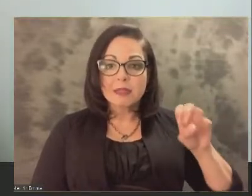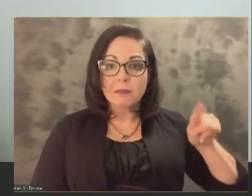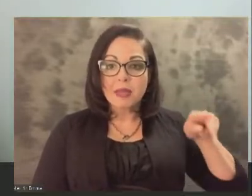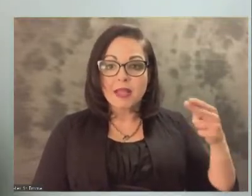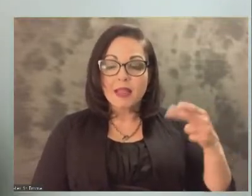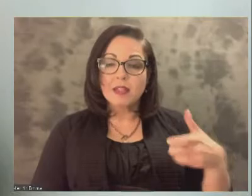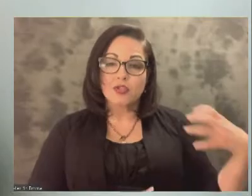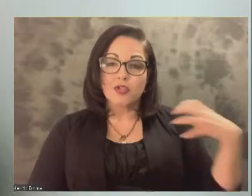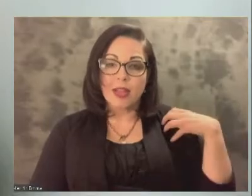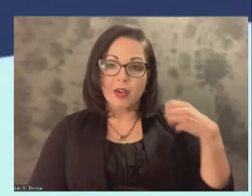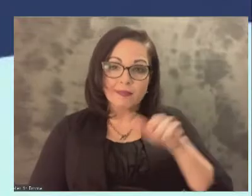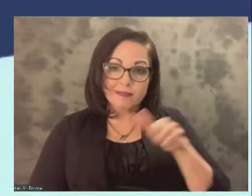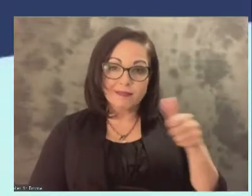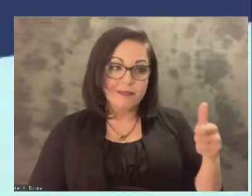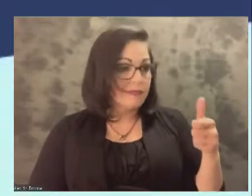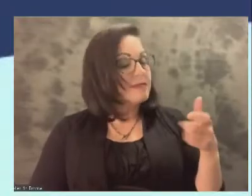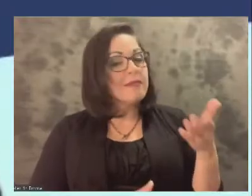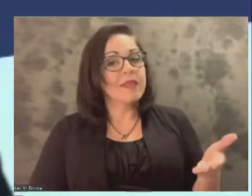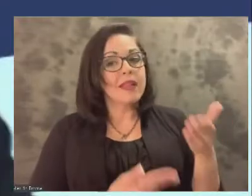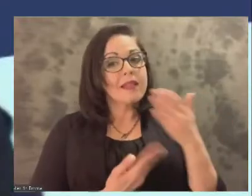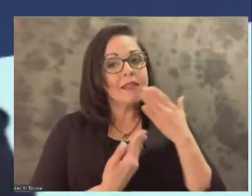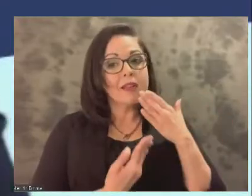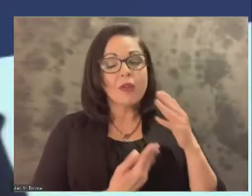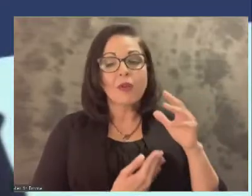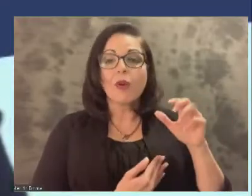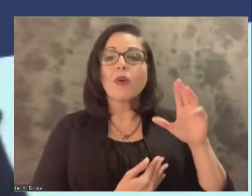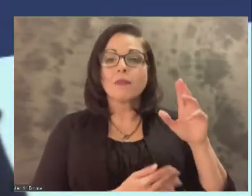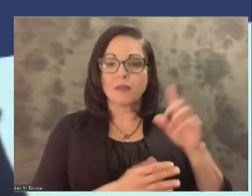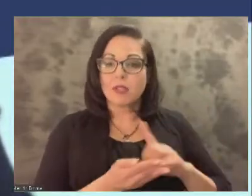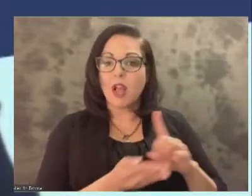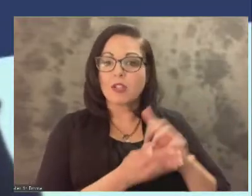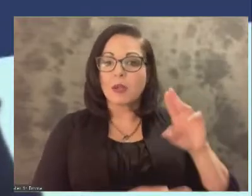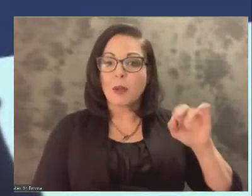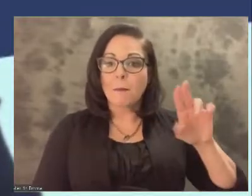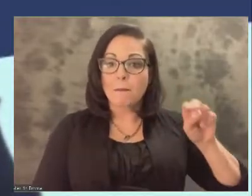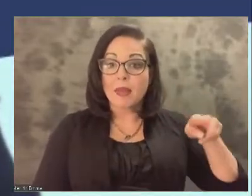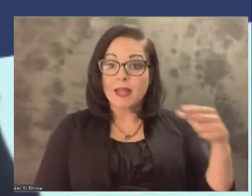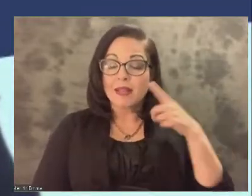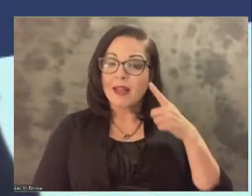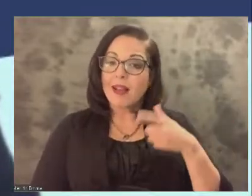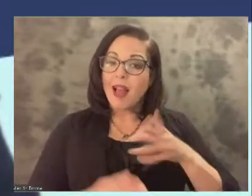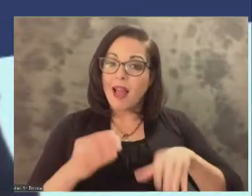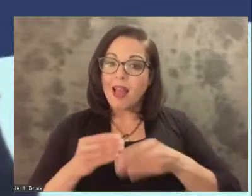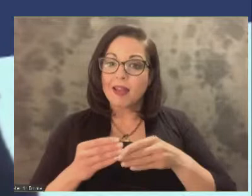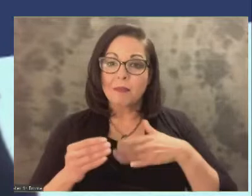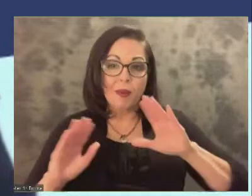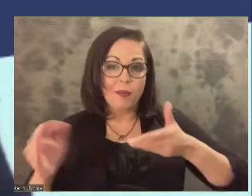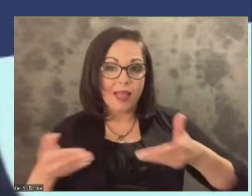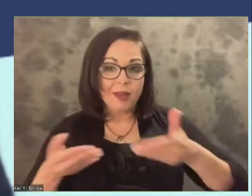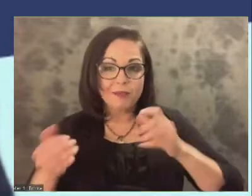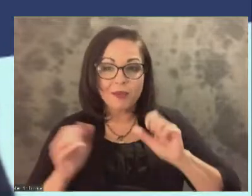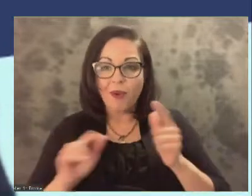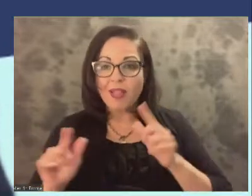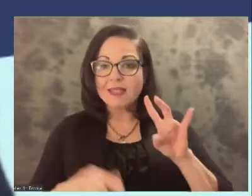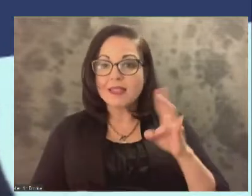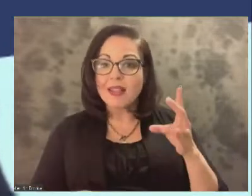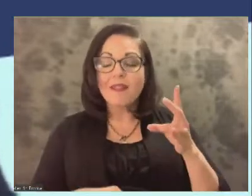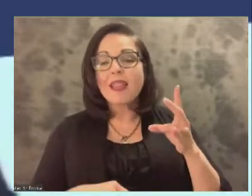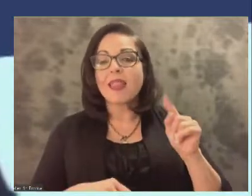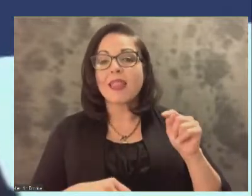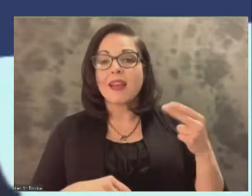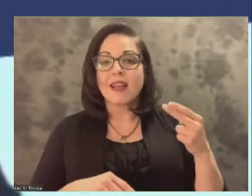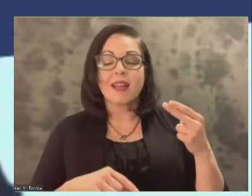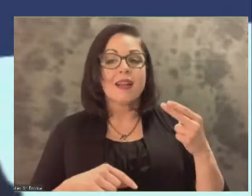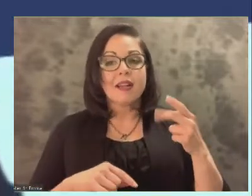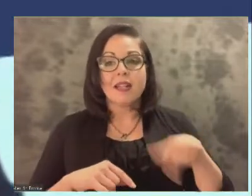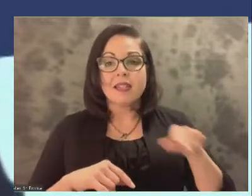Madam Chair. Great, thank you so much, Dr. Wendt. Good day, everybody. Let me just add my welcome, everyone, to the 7th public-facing meeting